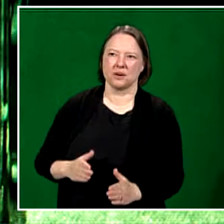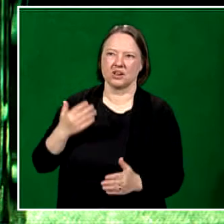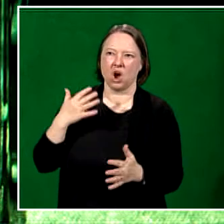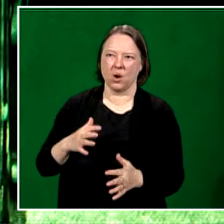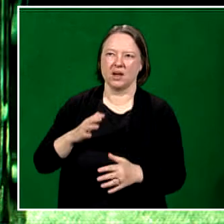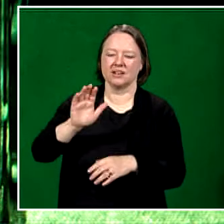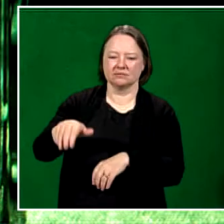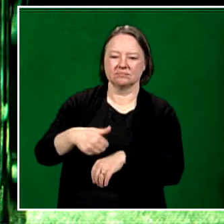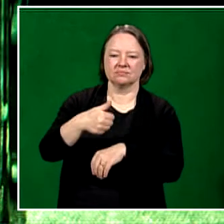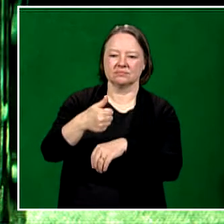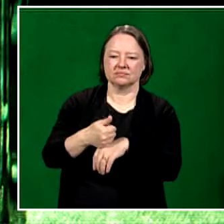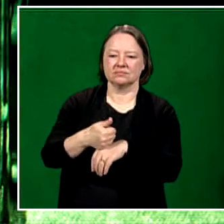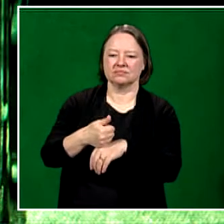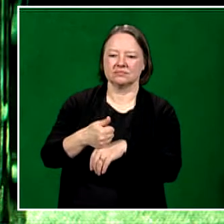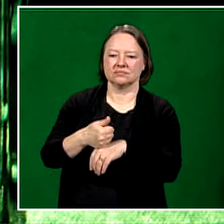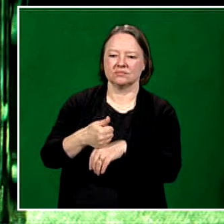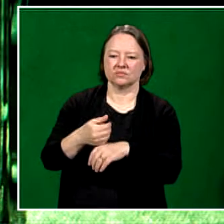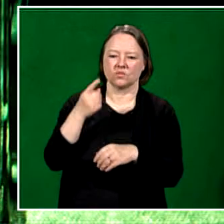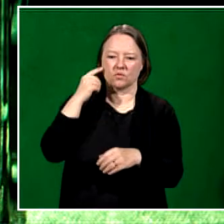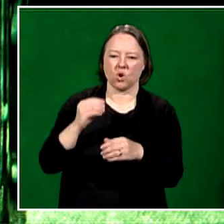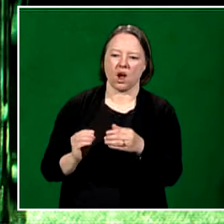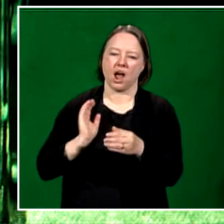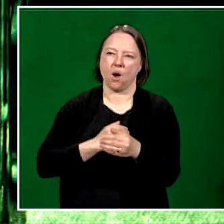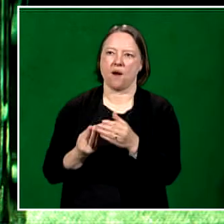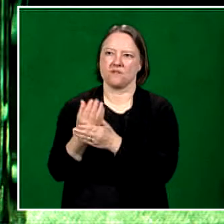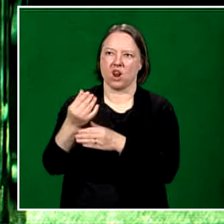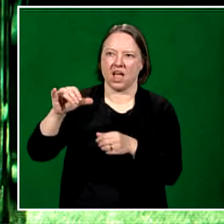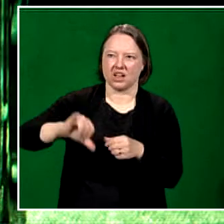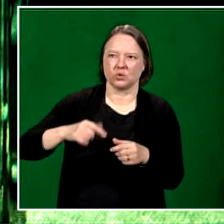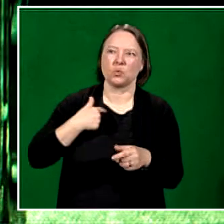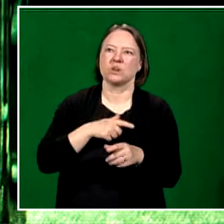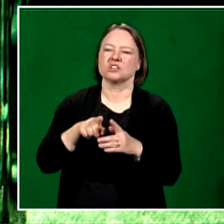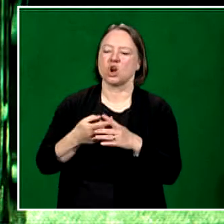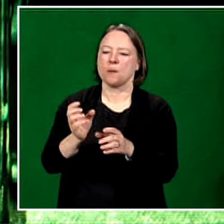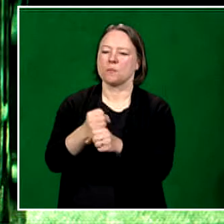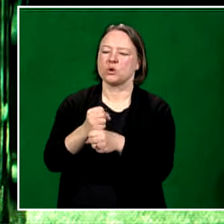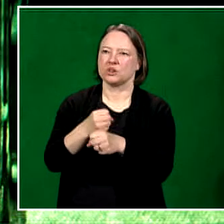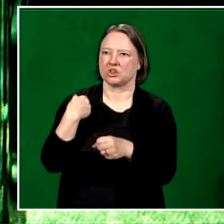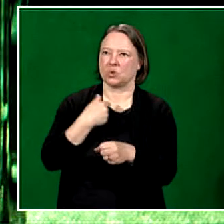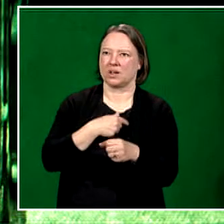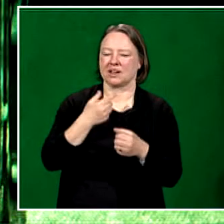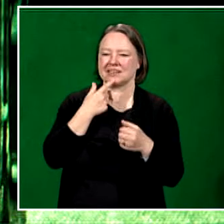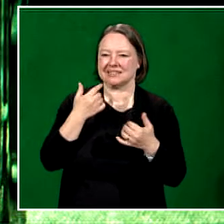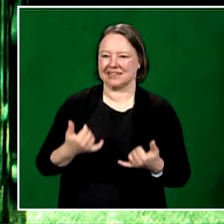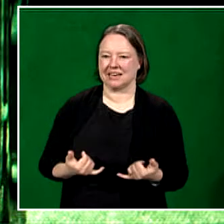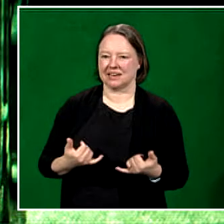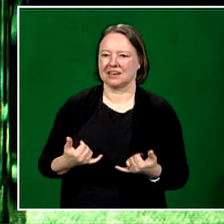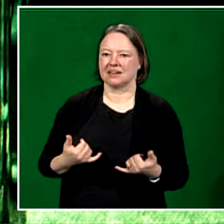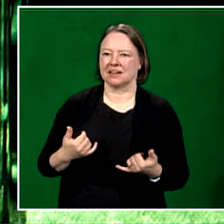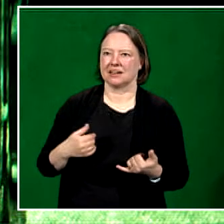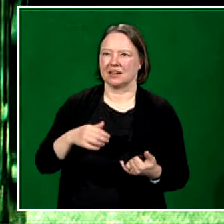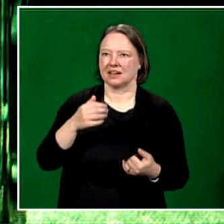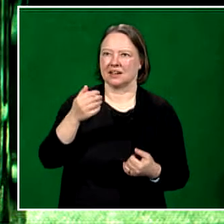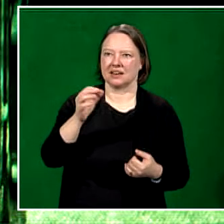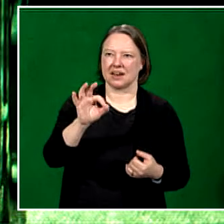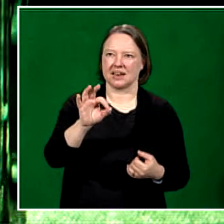to try our fertilizer once we start producing. So we'll be able to say at least 96